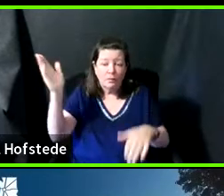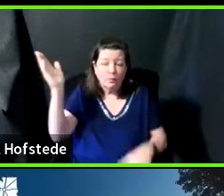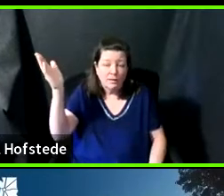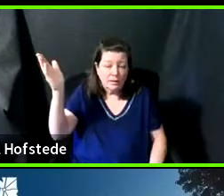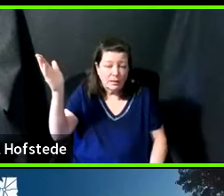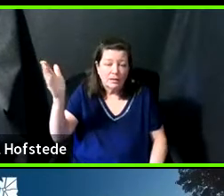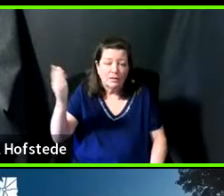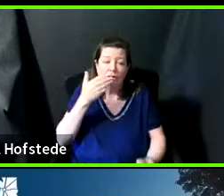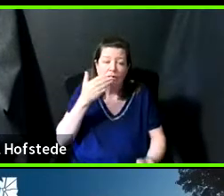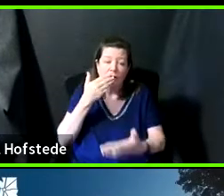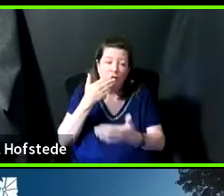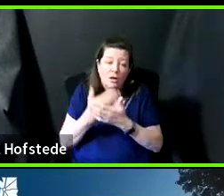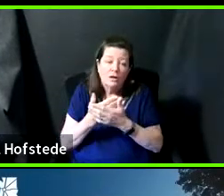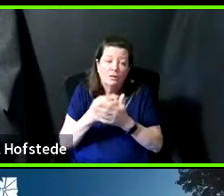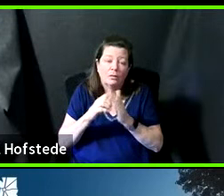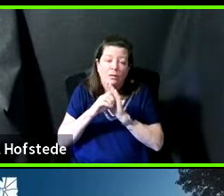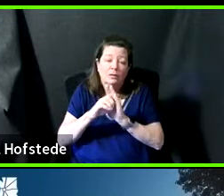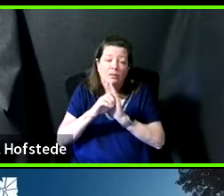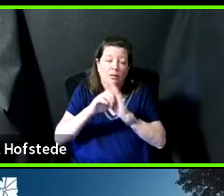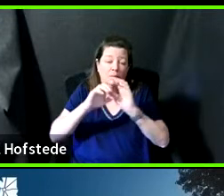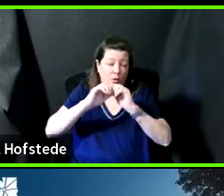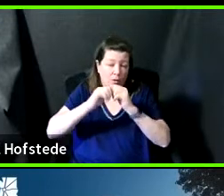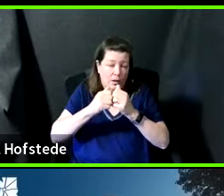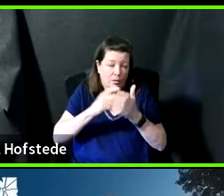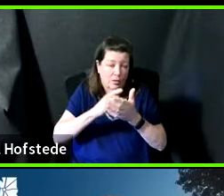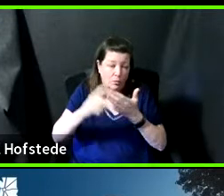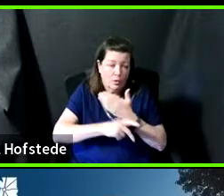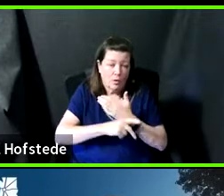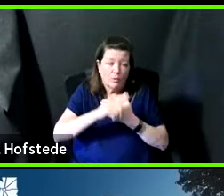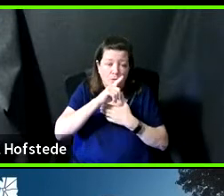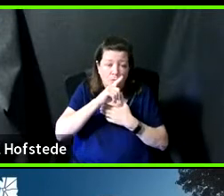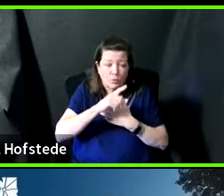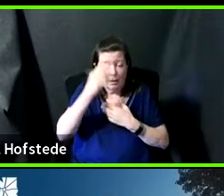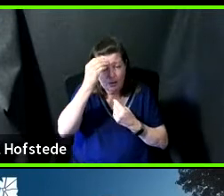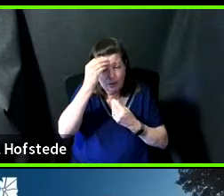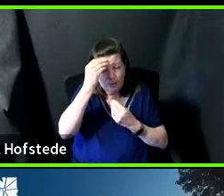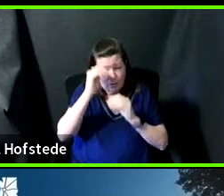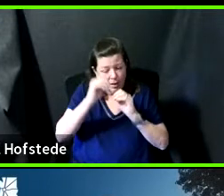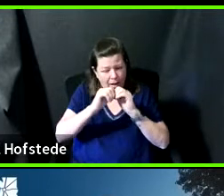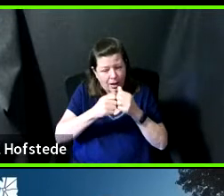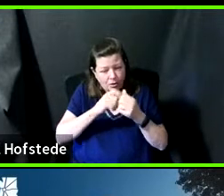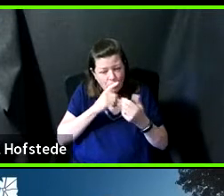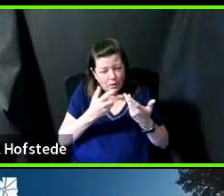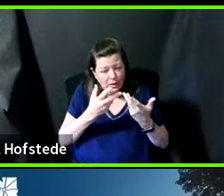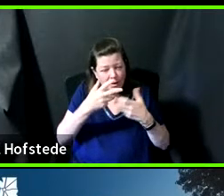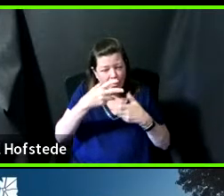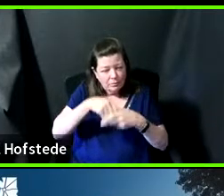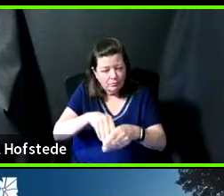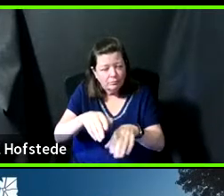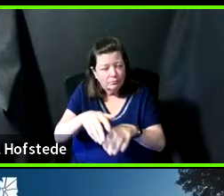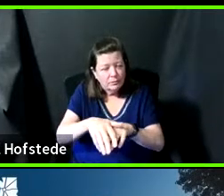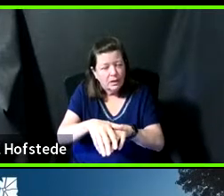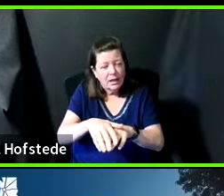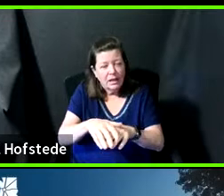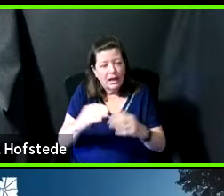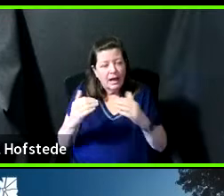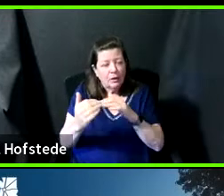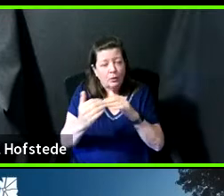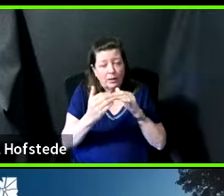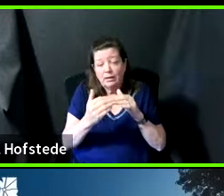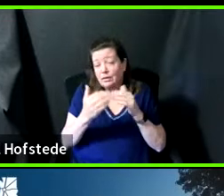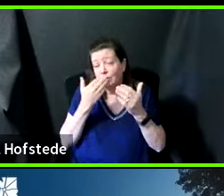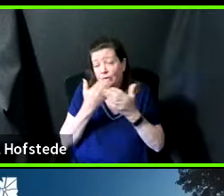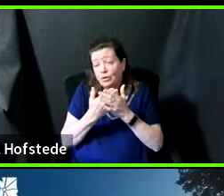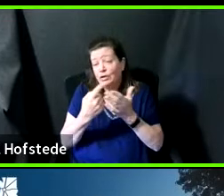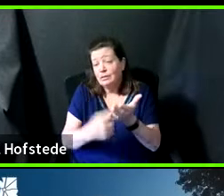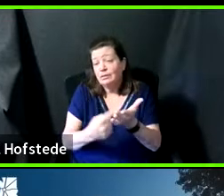great example of how the program is really thinking about how do you really integrate equity. So great discussion, and we look forward